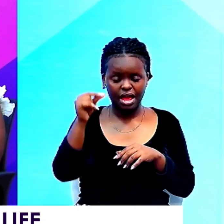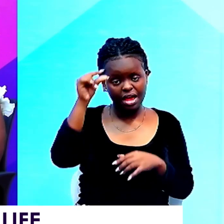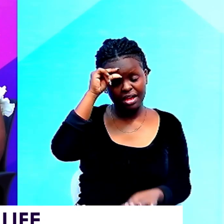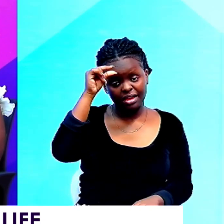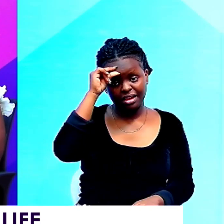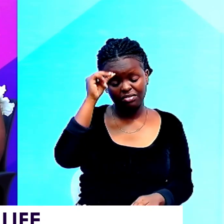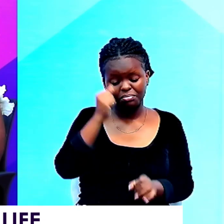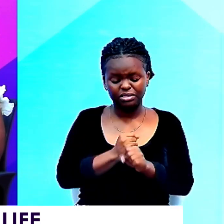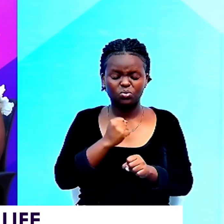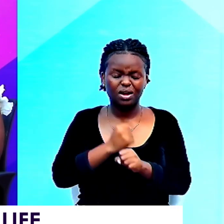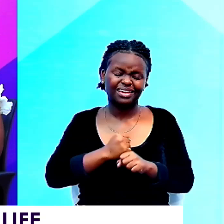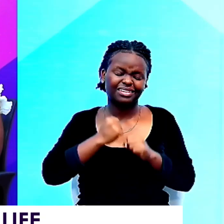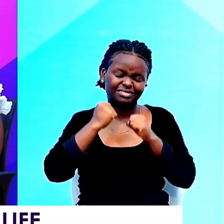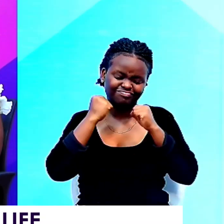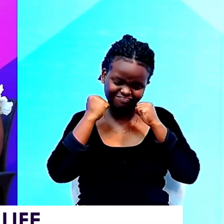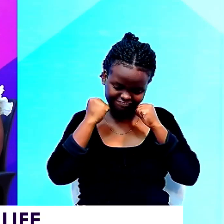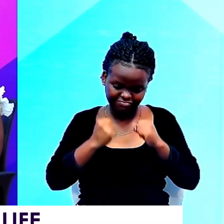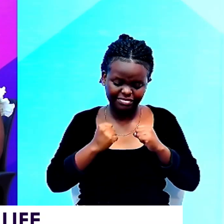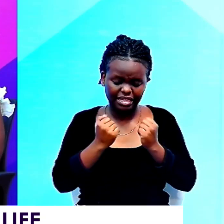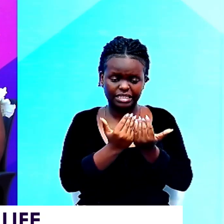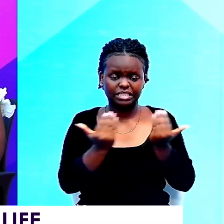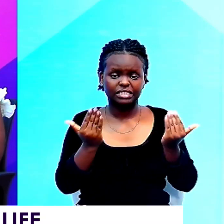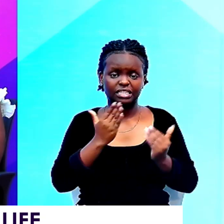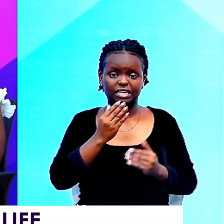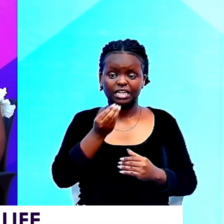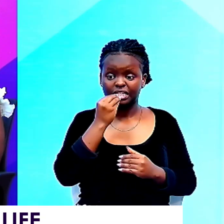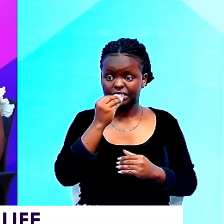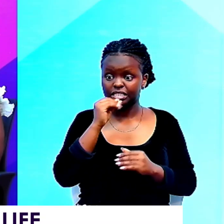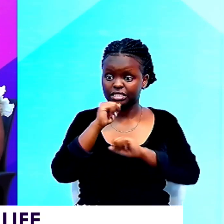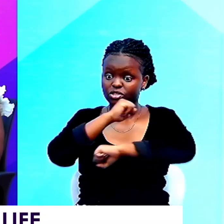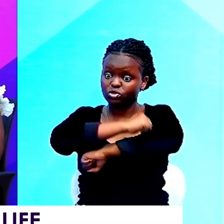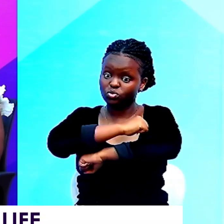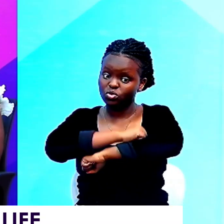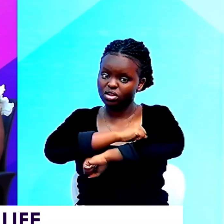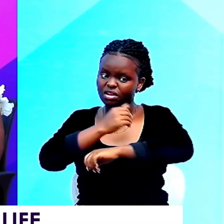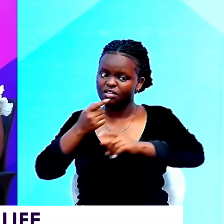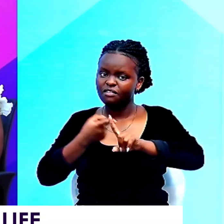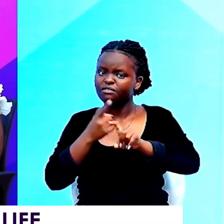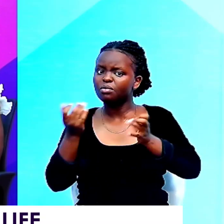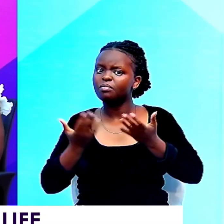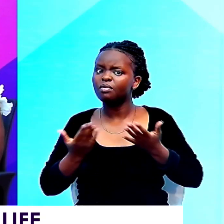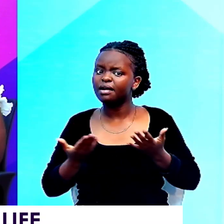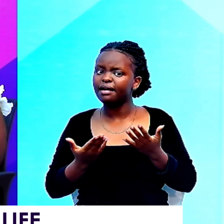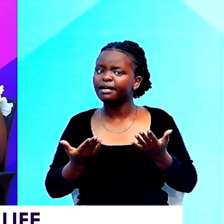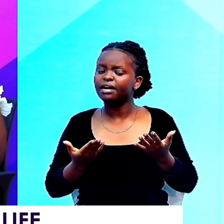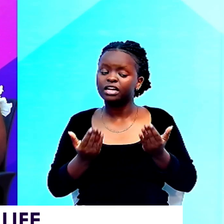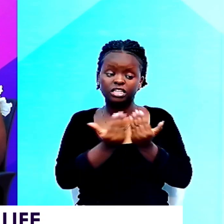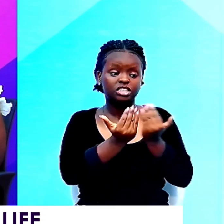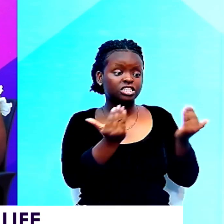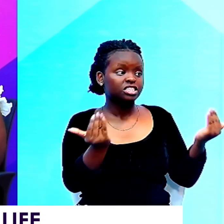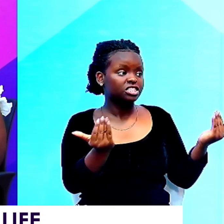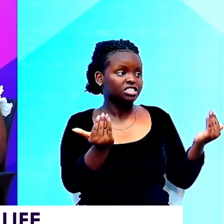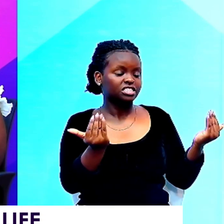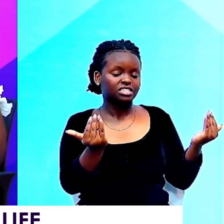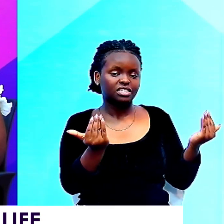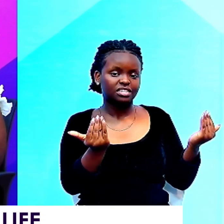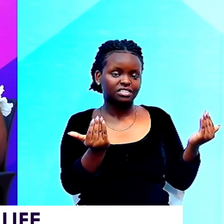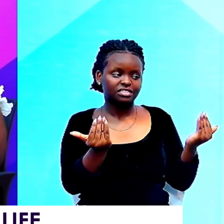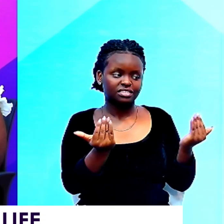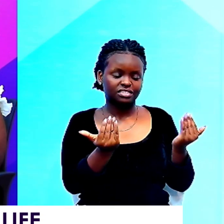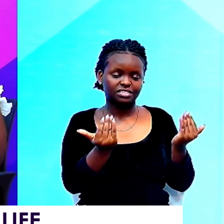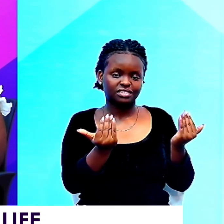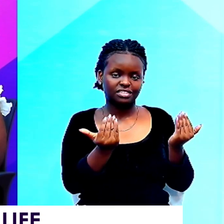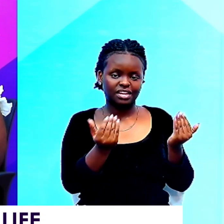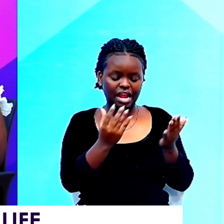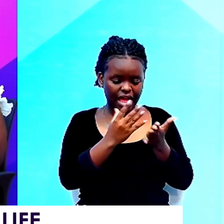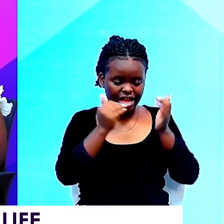is working so hard to make sure that our children feed at school, where is it coming from? It is coming from the fact that our children a study